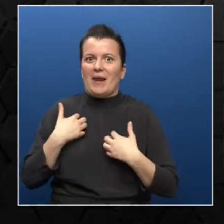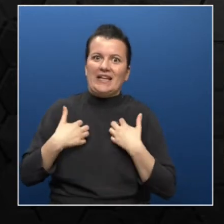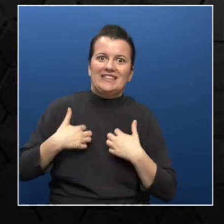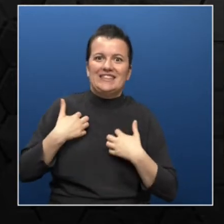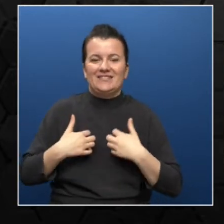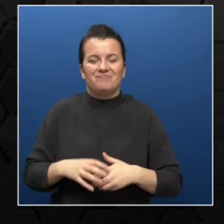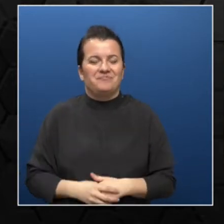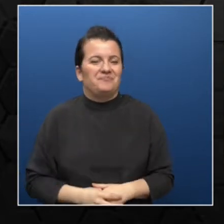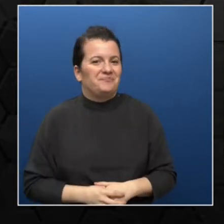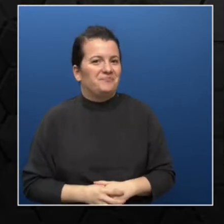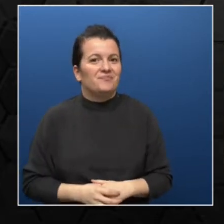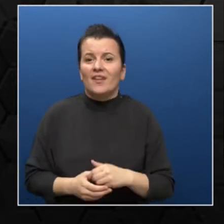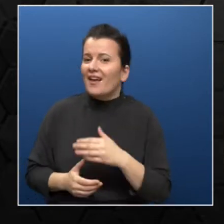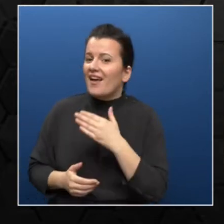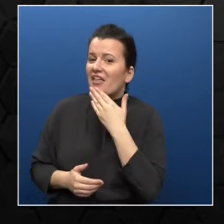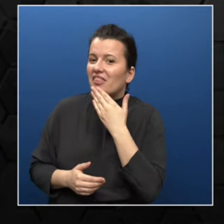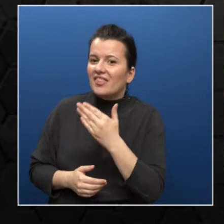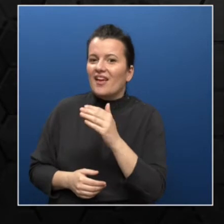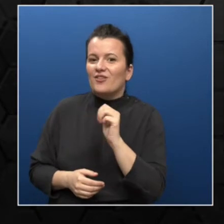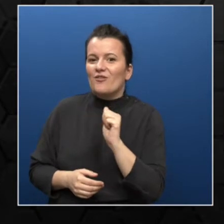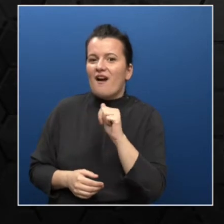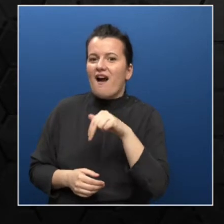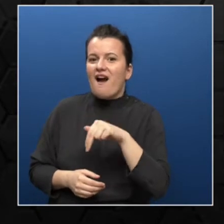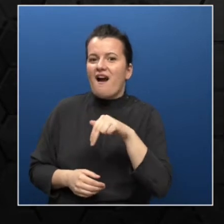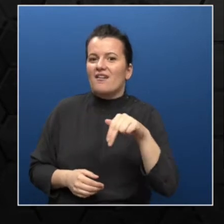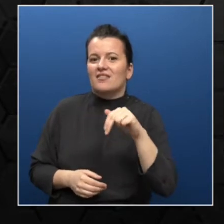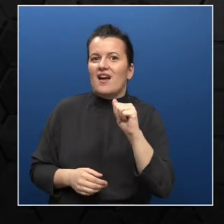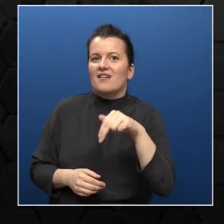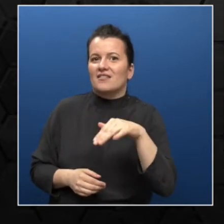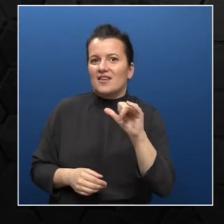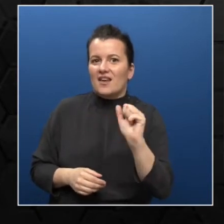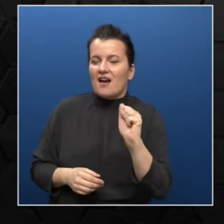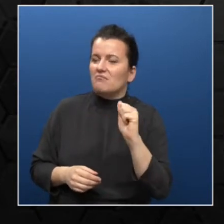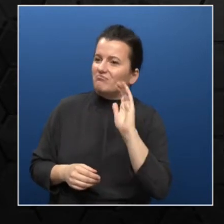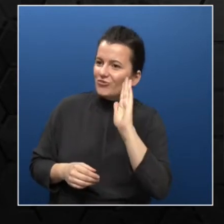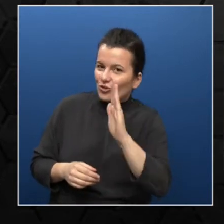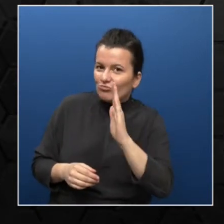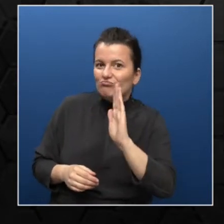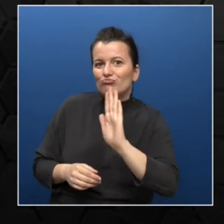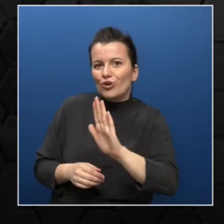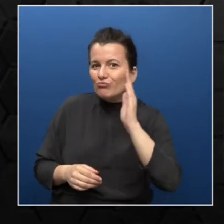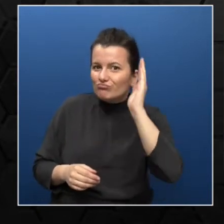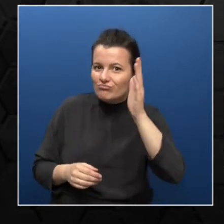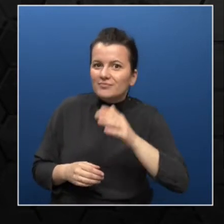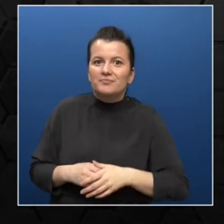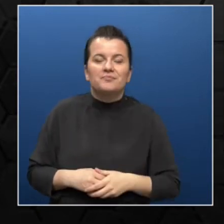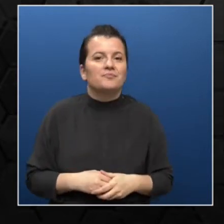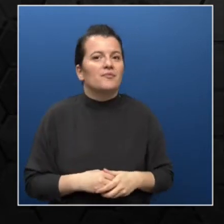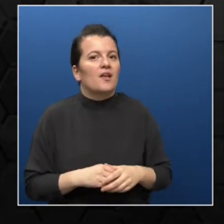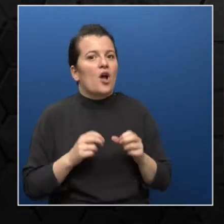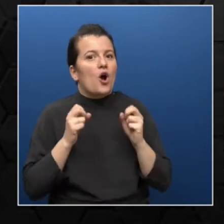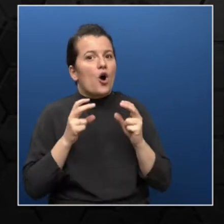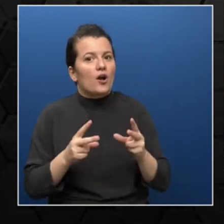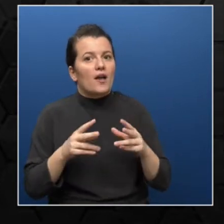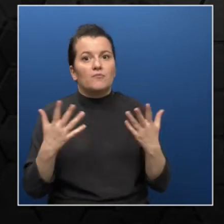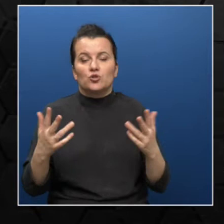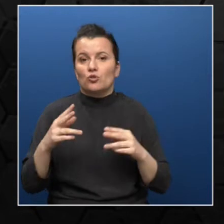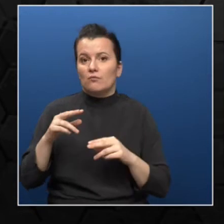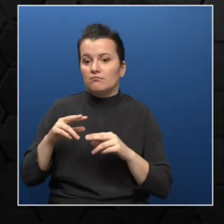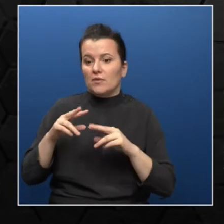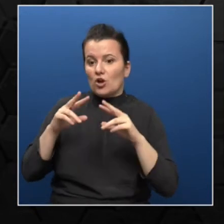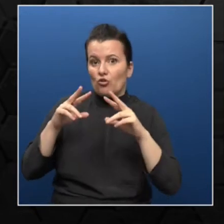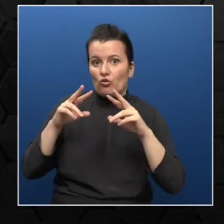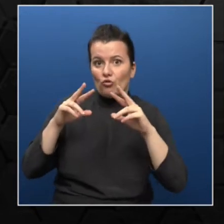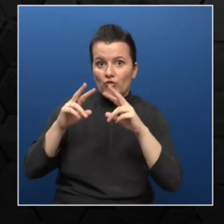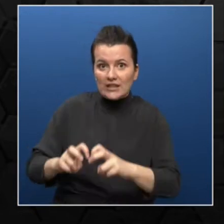and your viewpoints. Okay, Eric, would you like to quickly touch upon engineering versus research? Because you've also seen both the sides of research